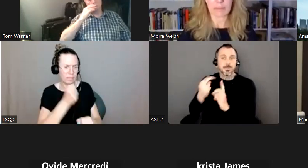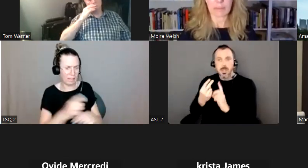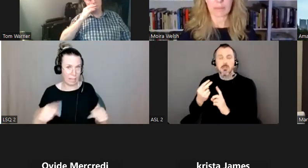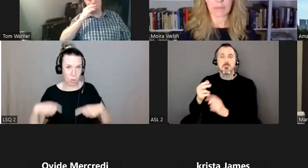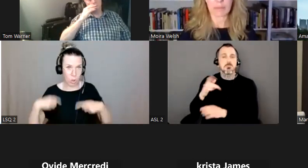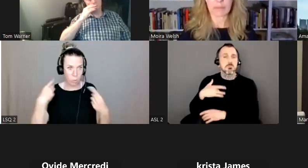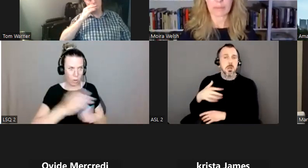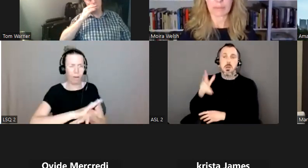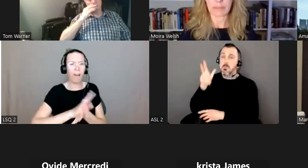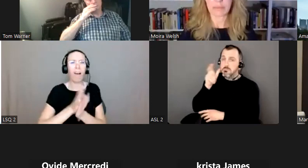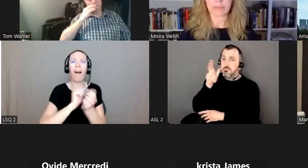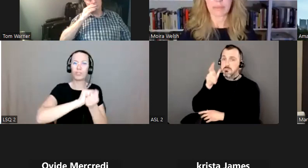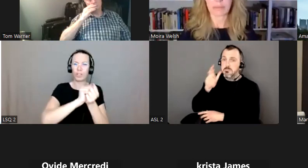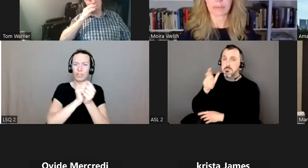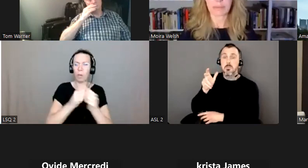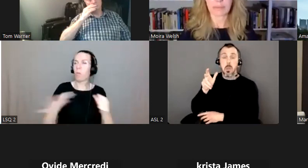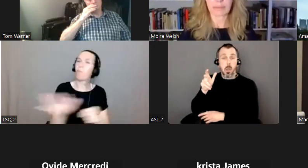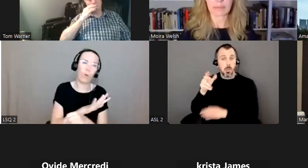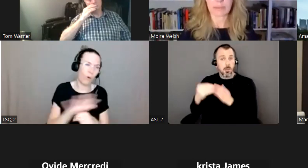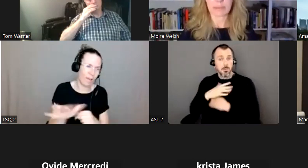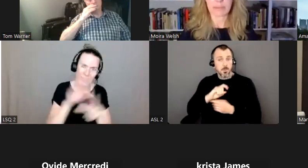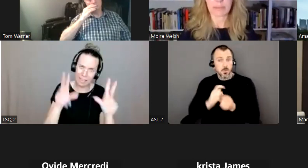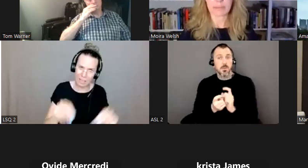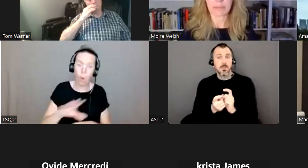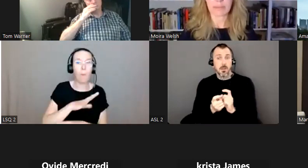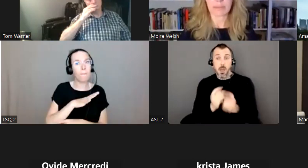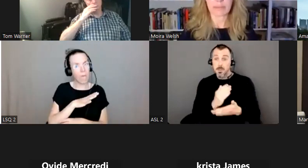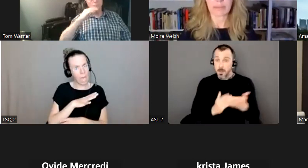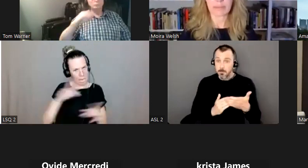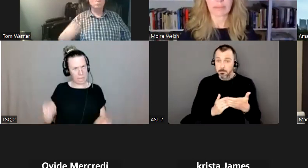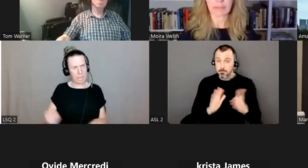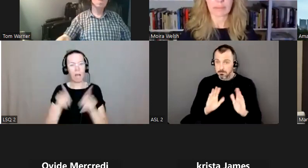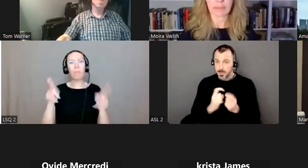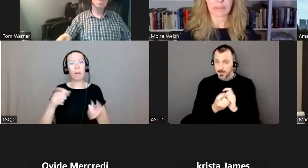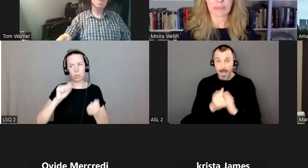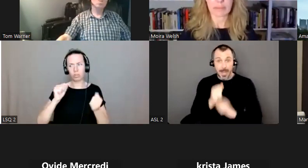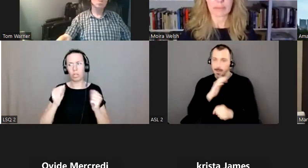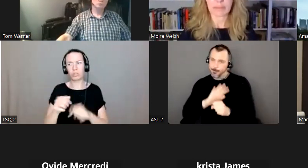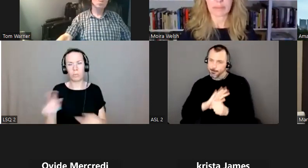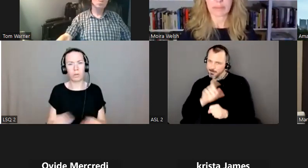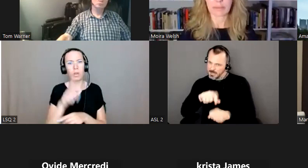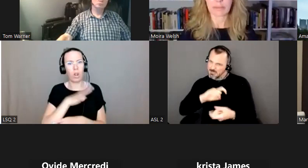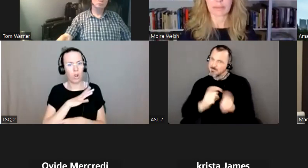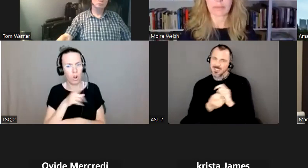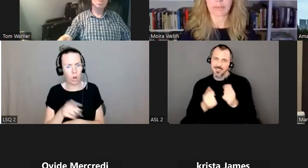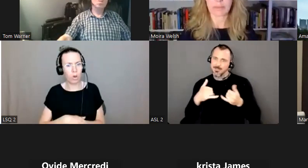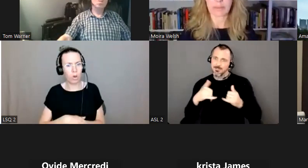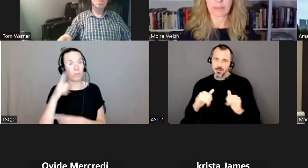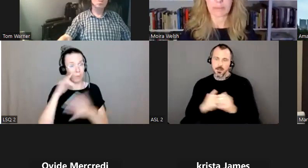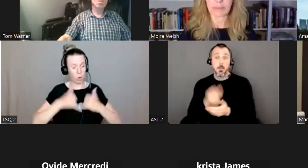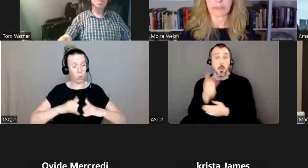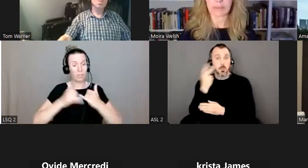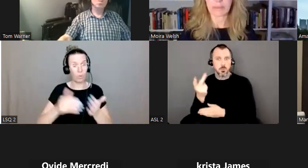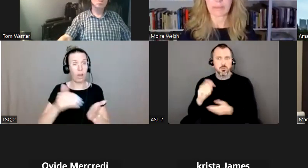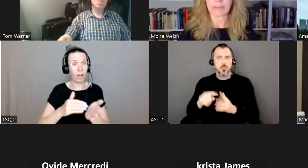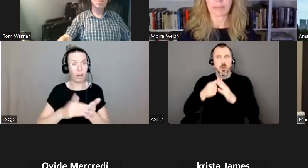but some. And I think it will lead to more because I think it's just a growing alliance that's being formed.